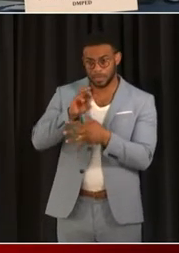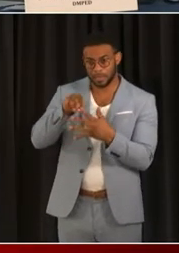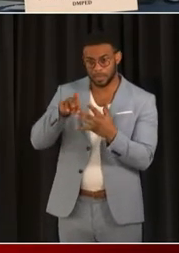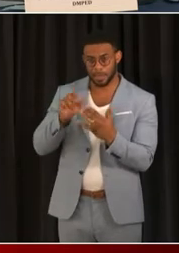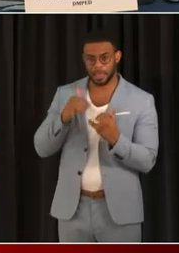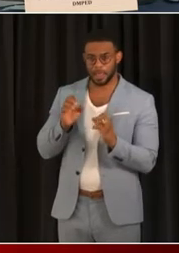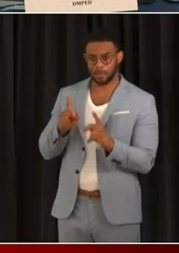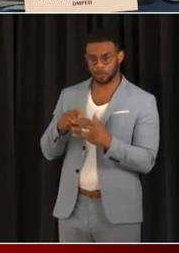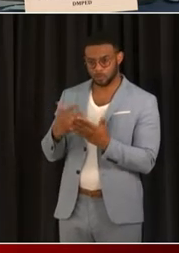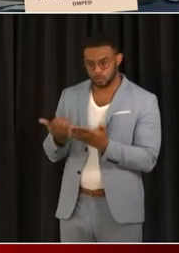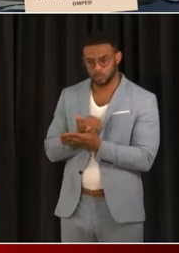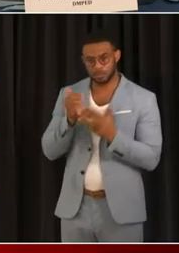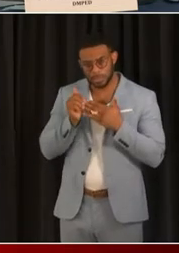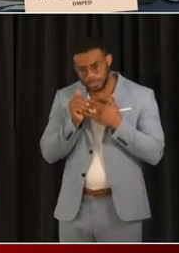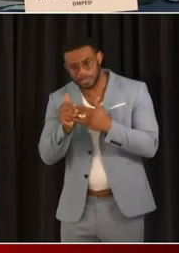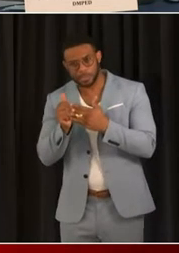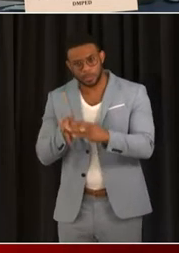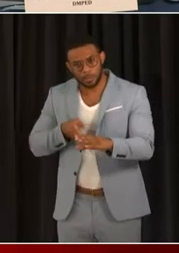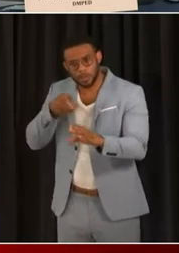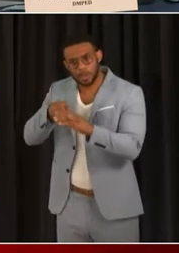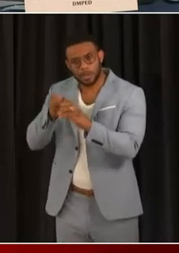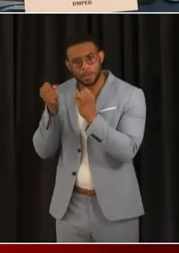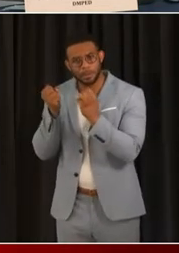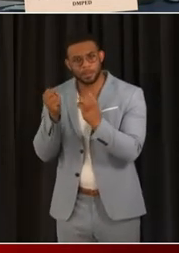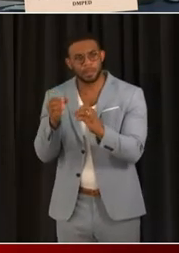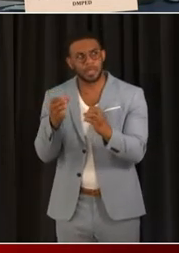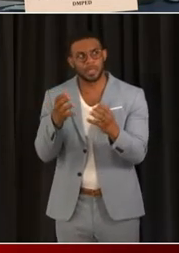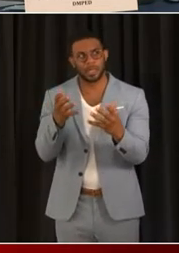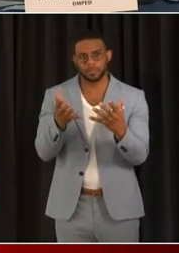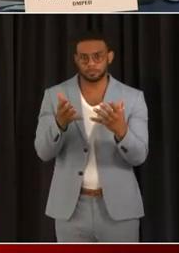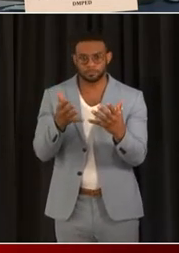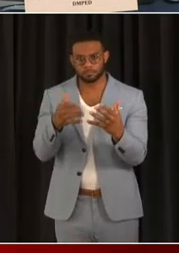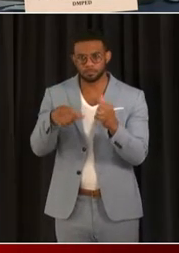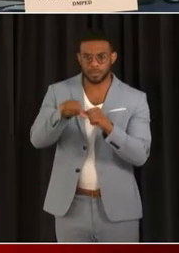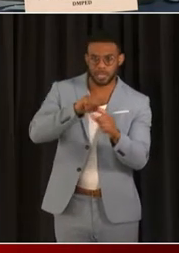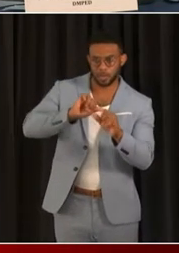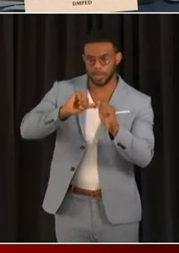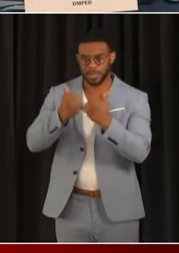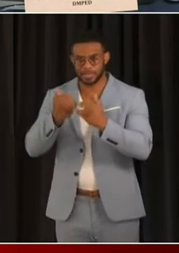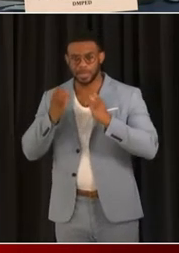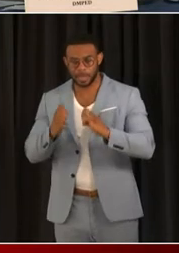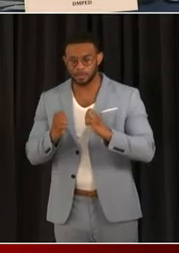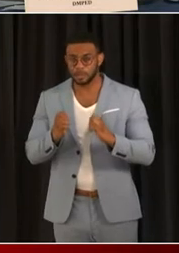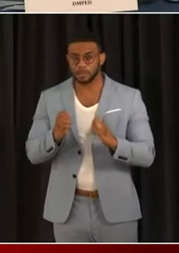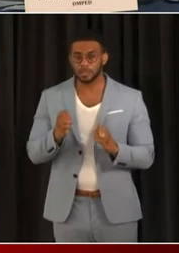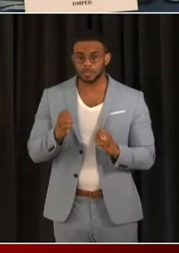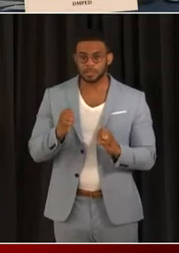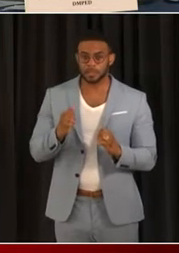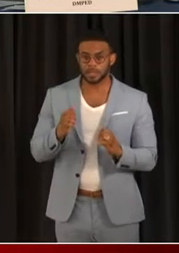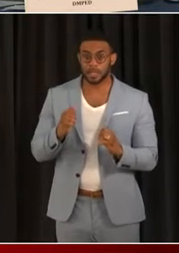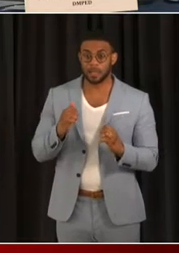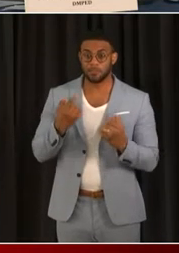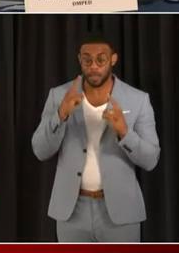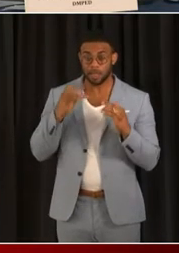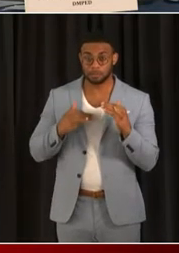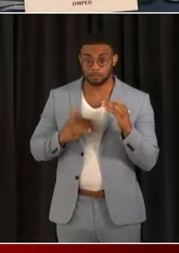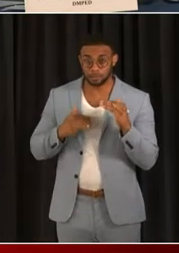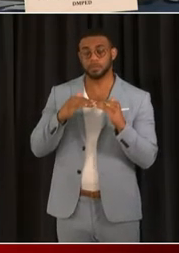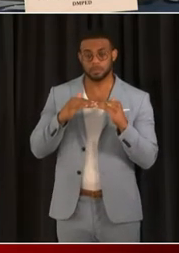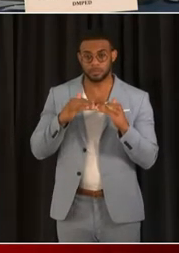has had the opportunity to lead and participate in many interagency efforts that have gotten us to this